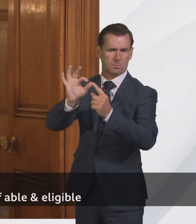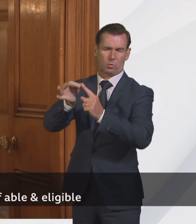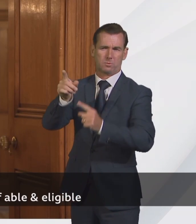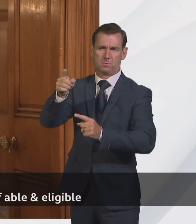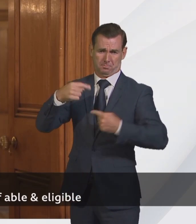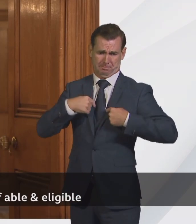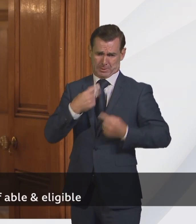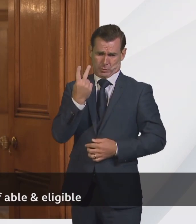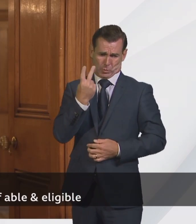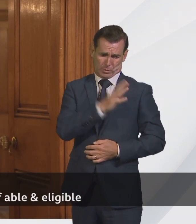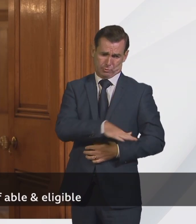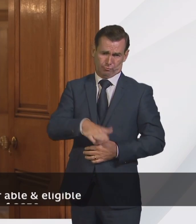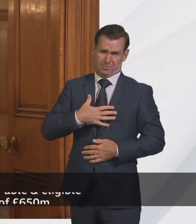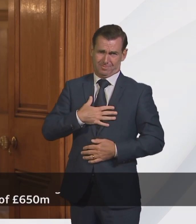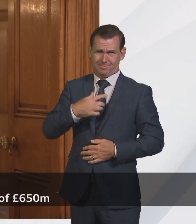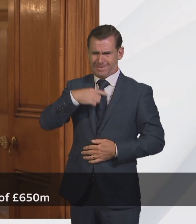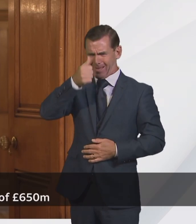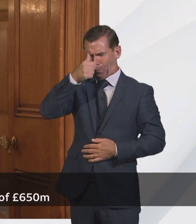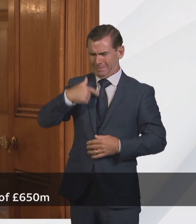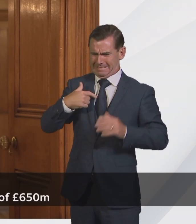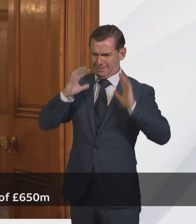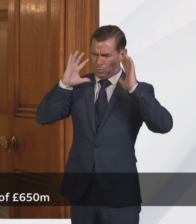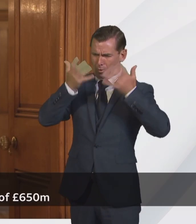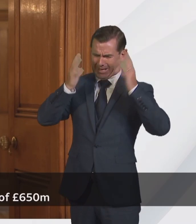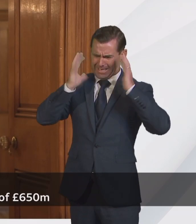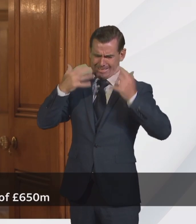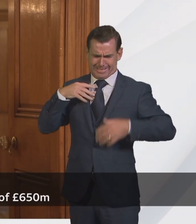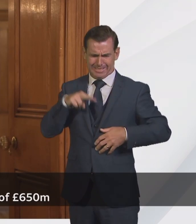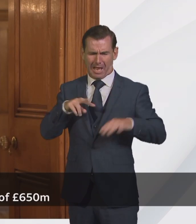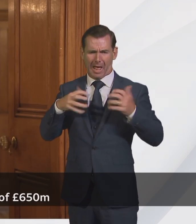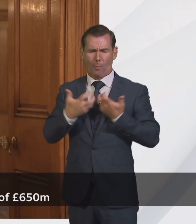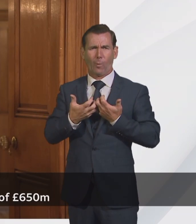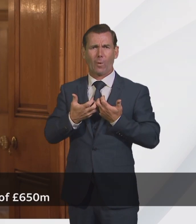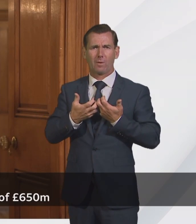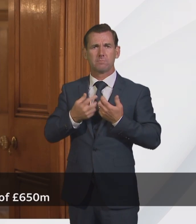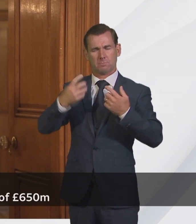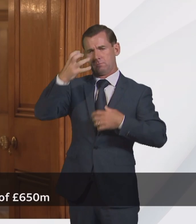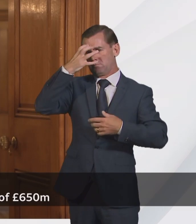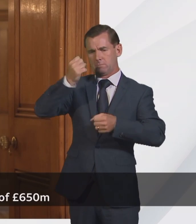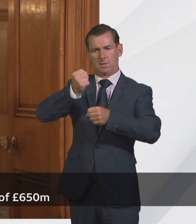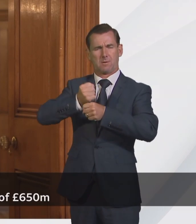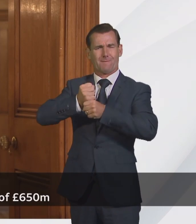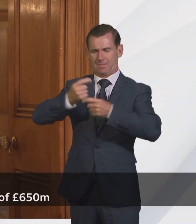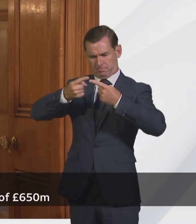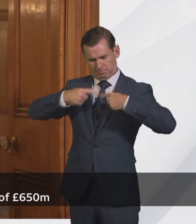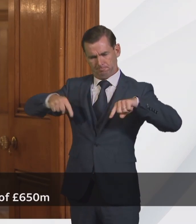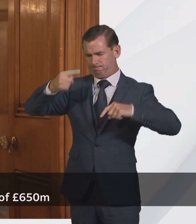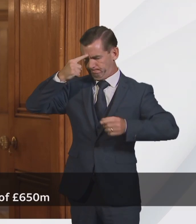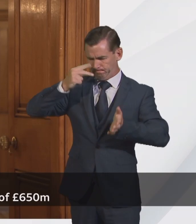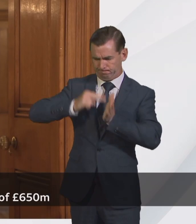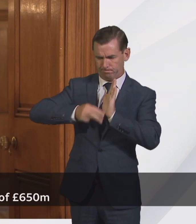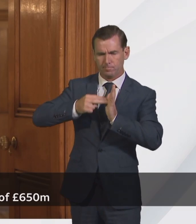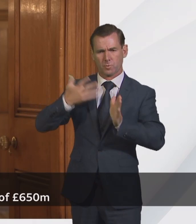it's something that you do as a parent worry about an awful lot. And that's why the government is taking steps to make sure we get